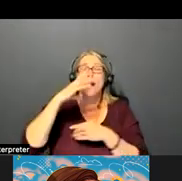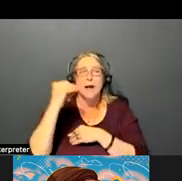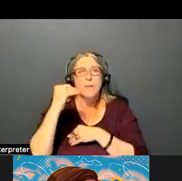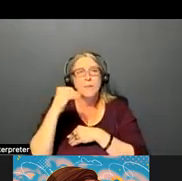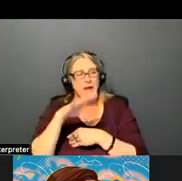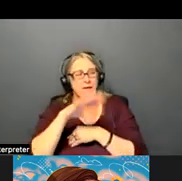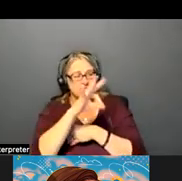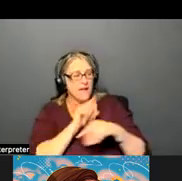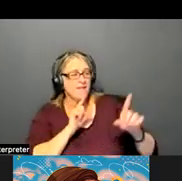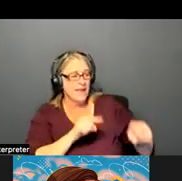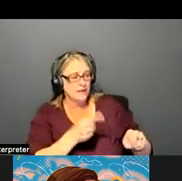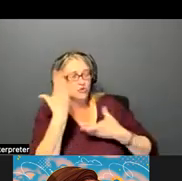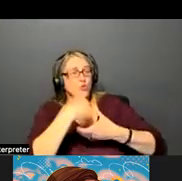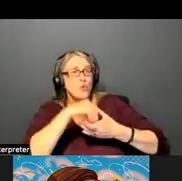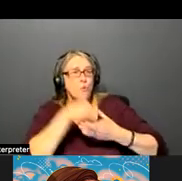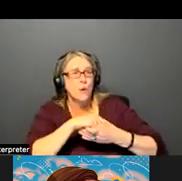I think too,